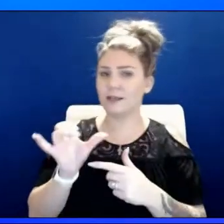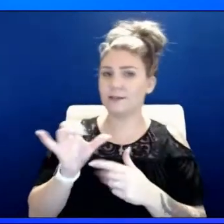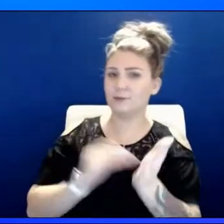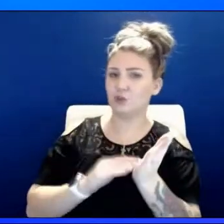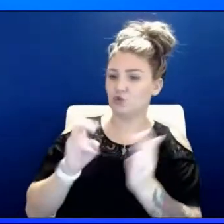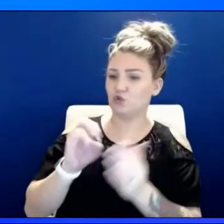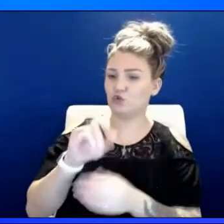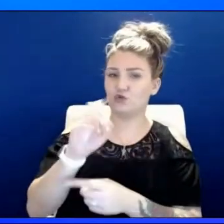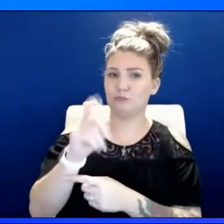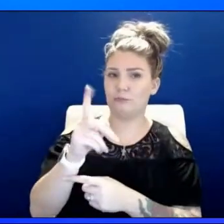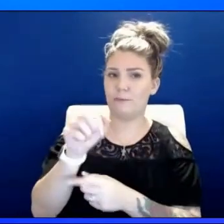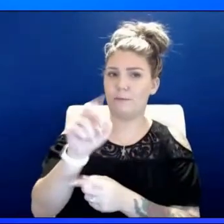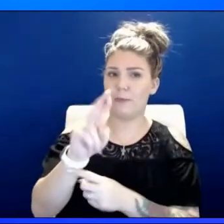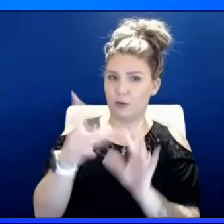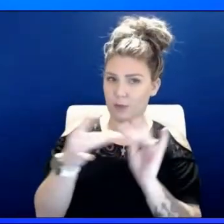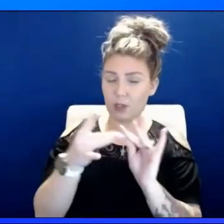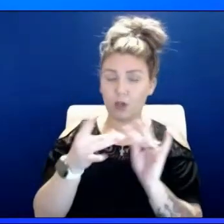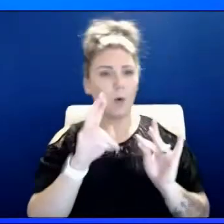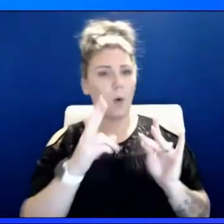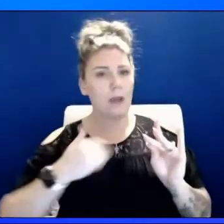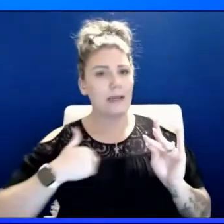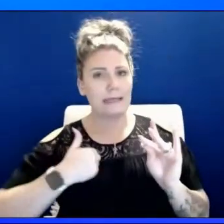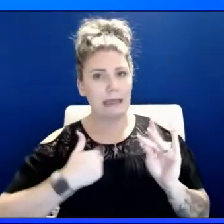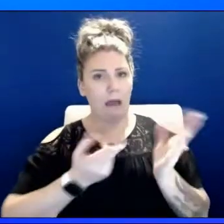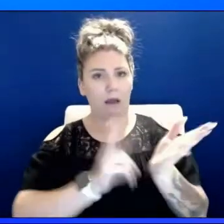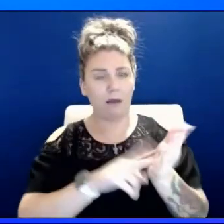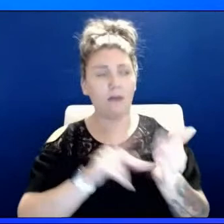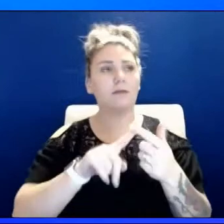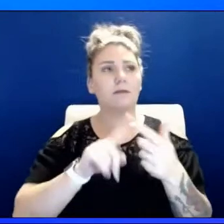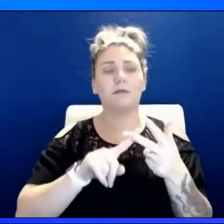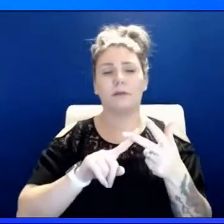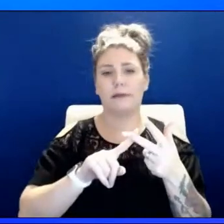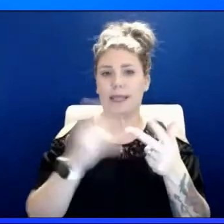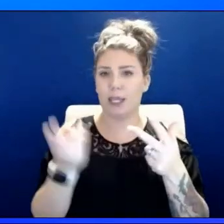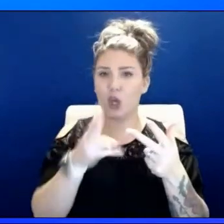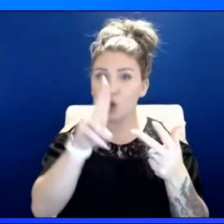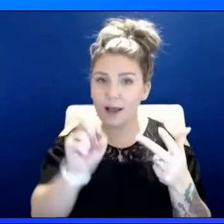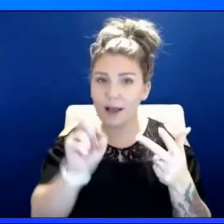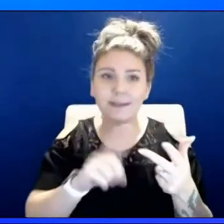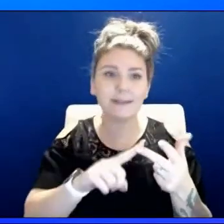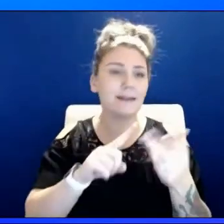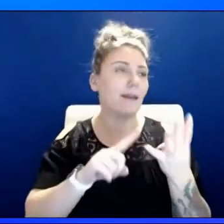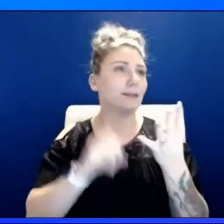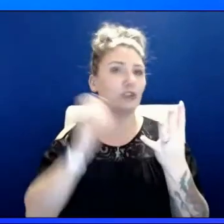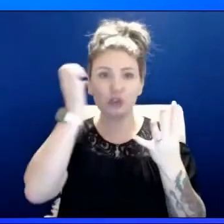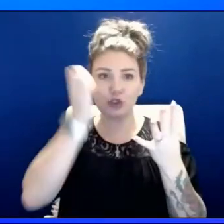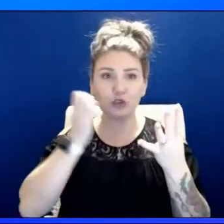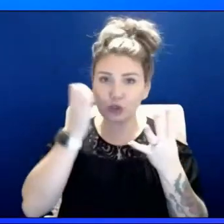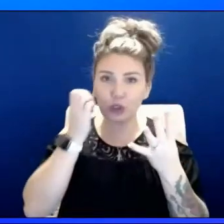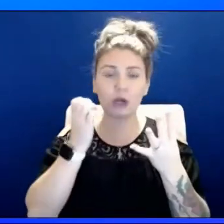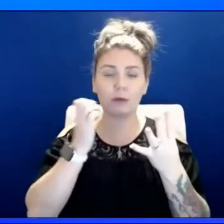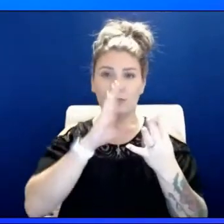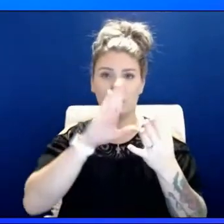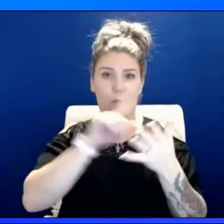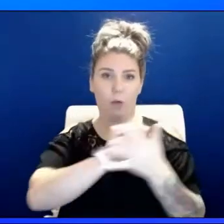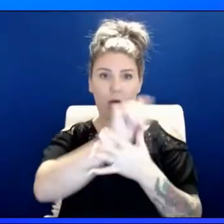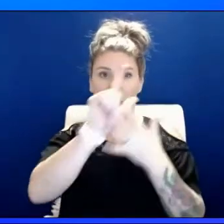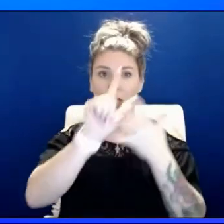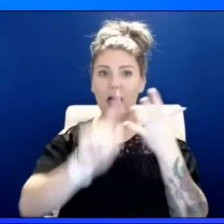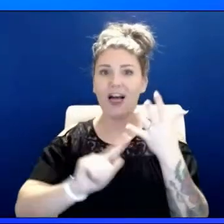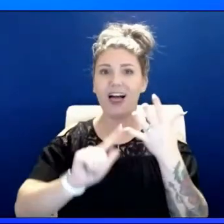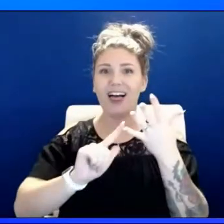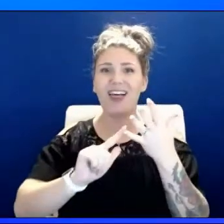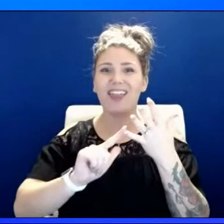young patients? Did they enroll patients here in the United States or patients in Europe? And so all these are what we call demographics, or